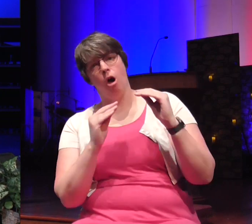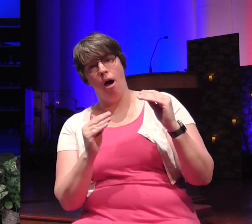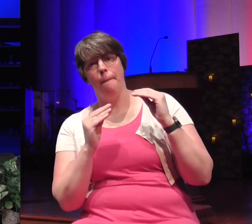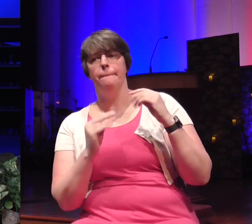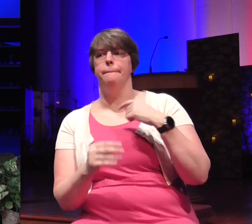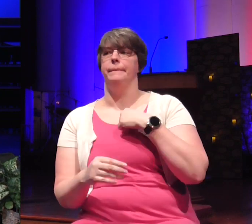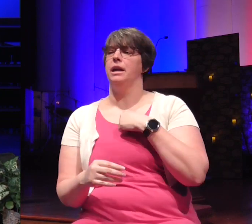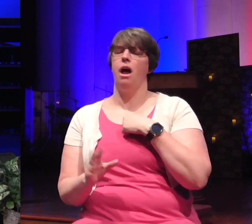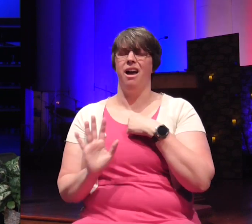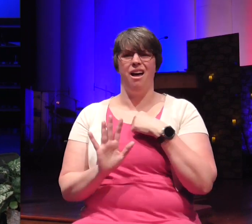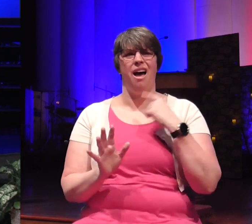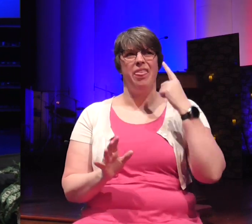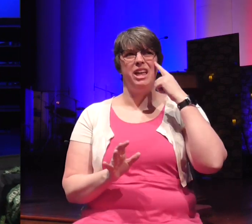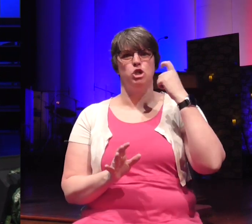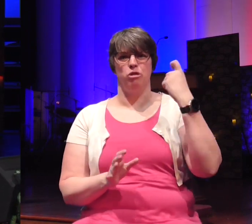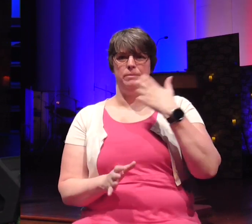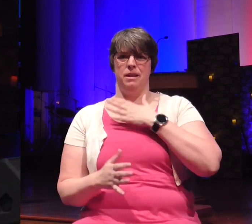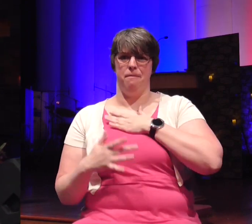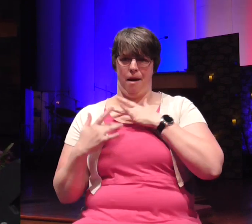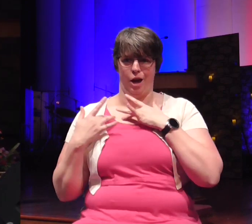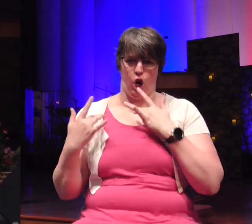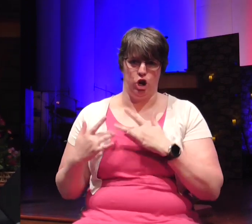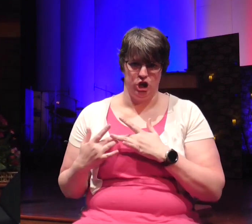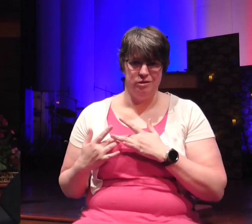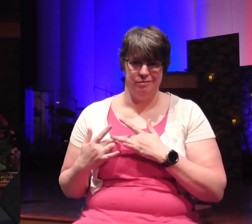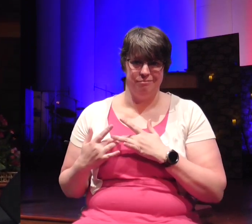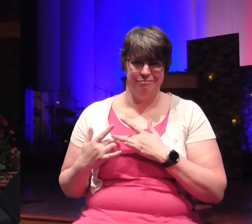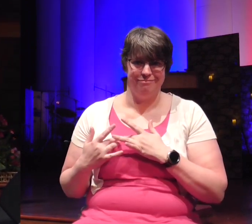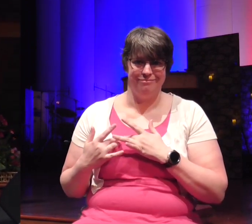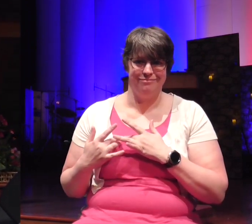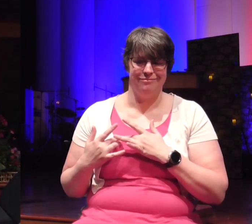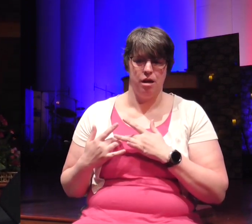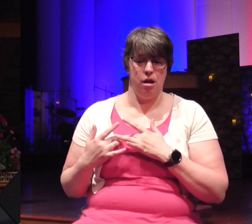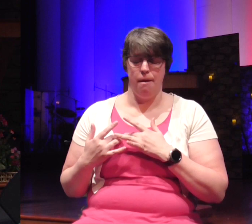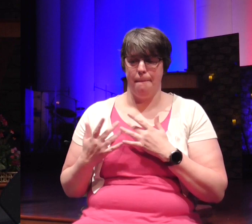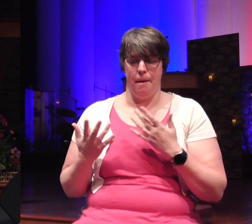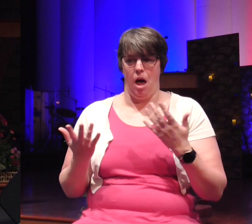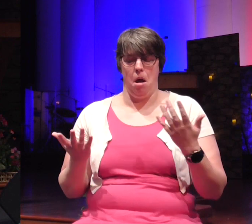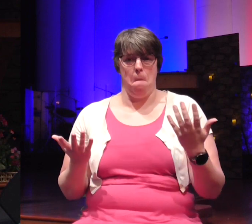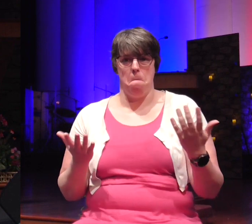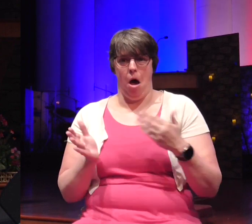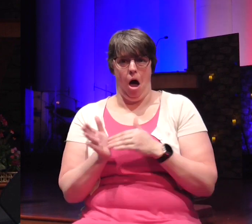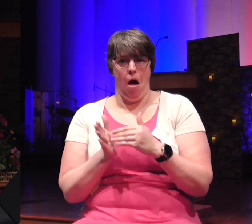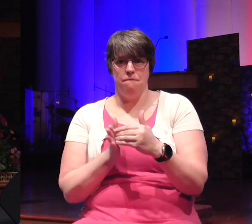dreams that are authentic to our heart. But so often we're in alienation